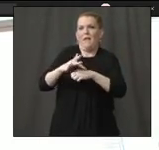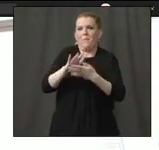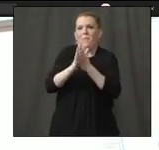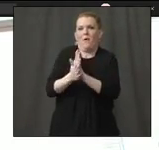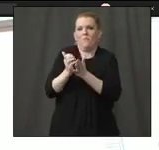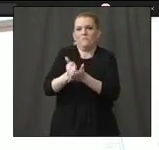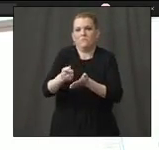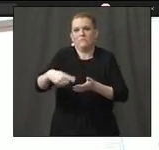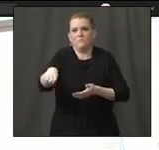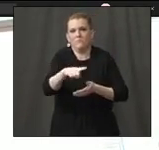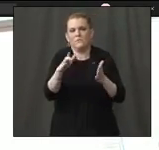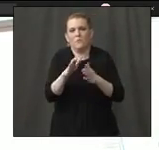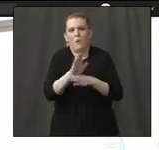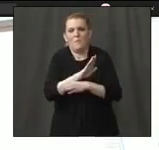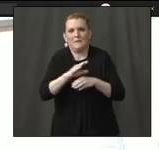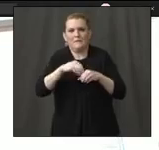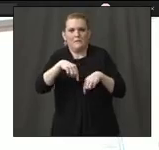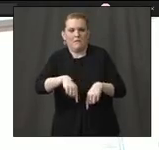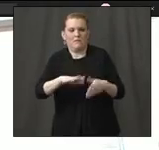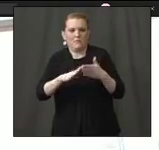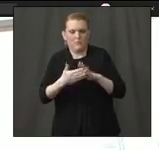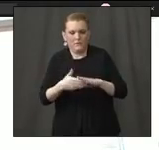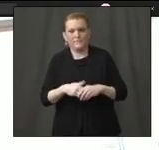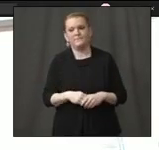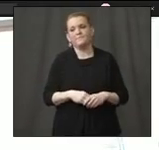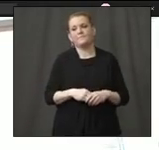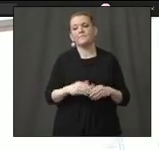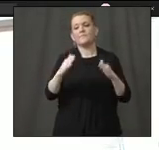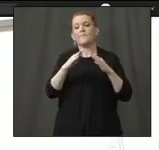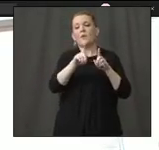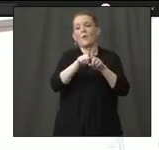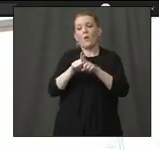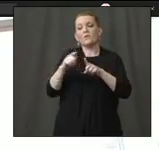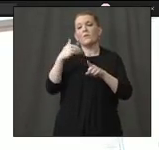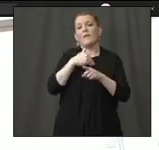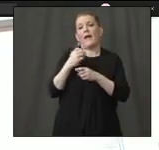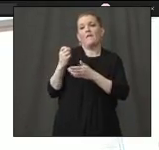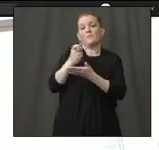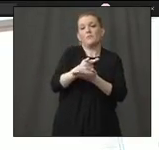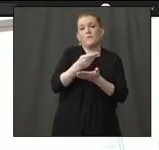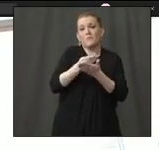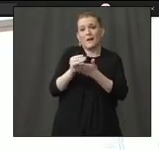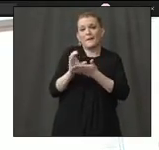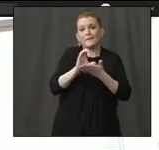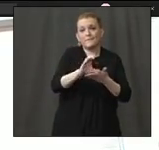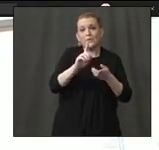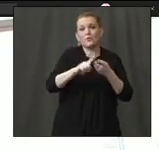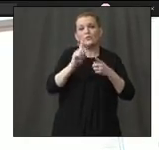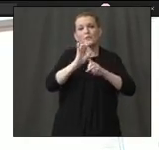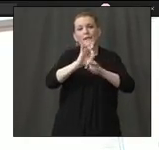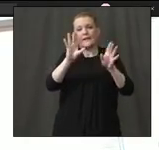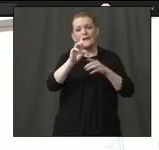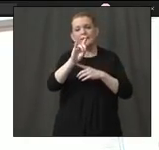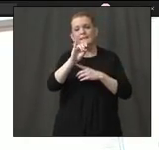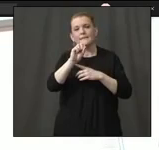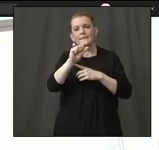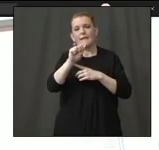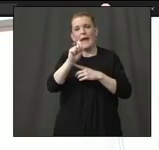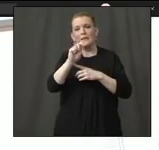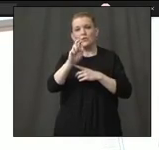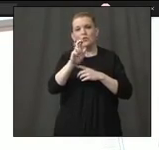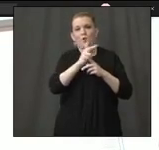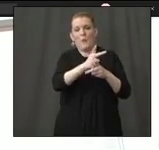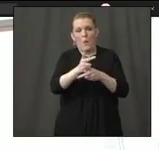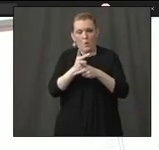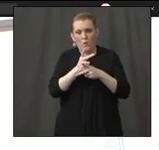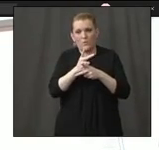is there's $60 billion for the SBA Economic Injury Disaster Loans. That's the EIDL program. Again,